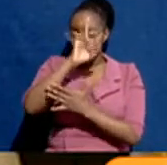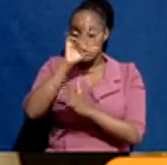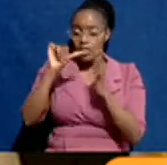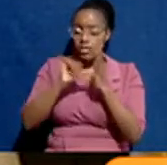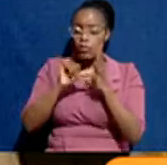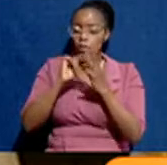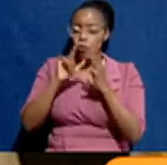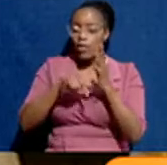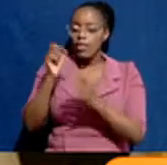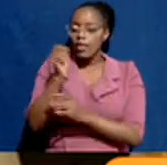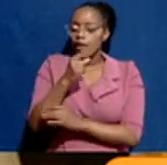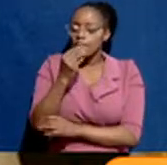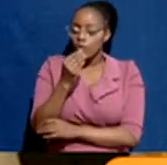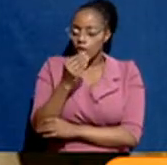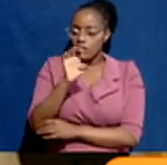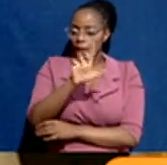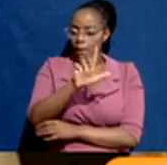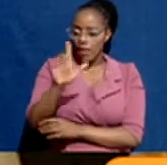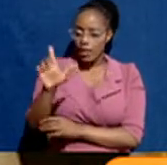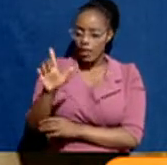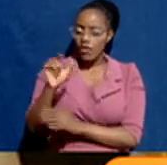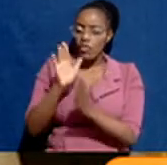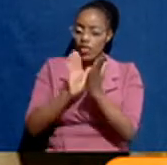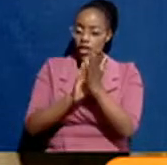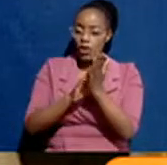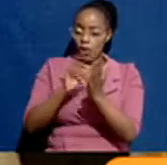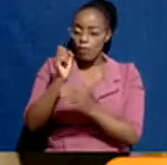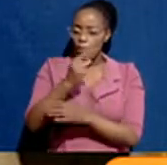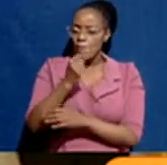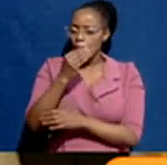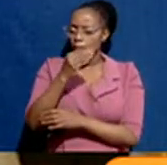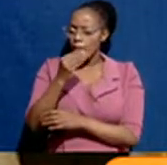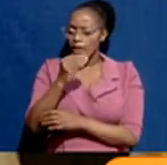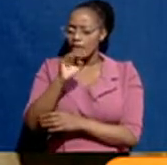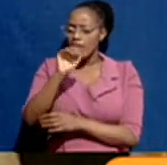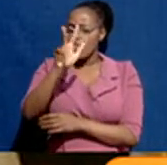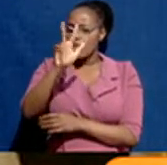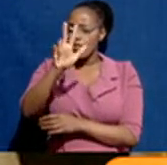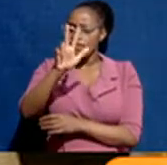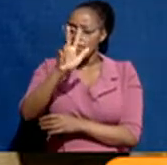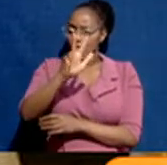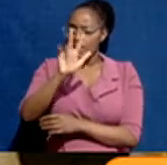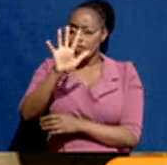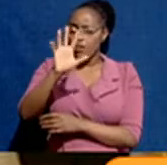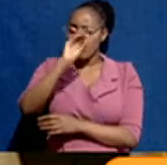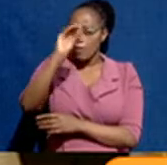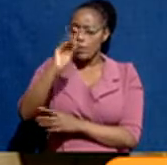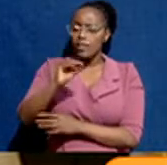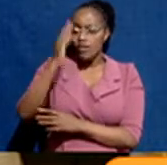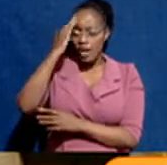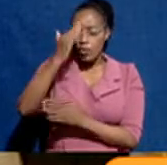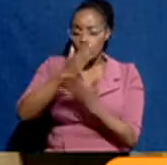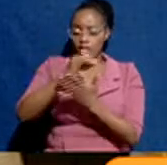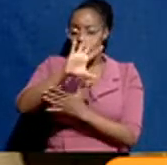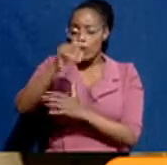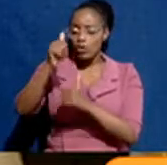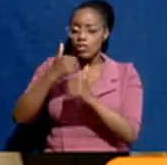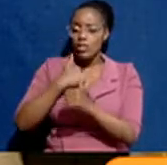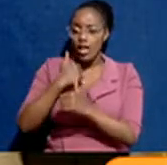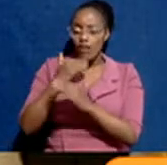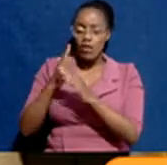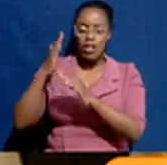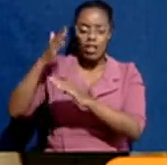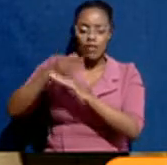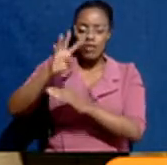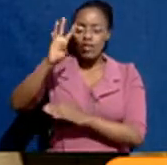now is the wage bill. The recommended wage bill is at 35%, but I know some counties which have surpassed. They are